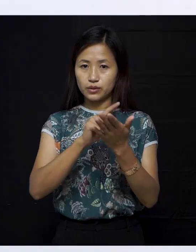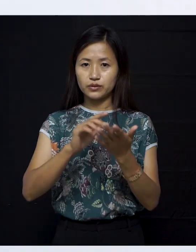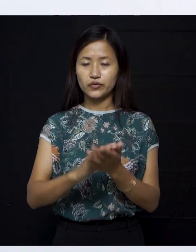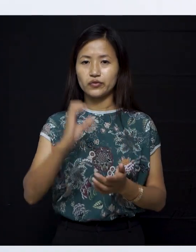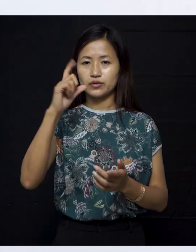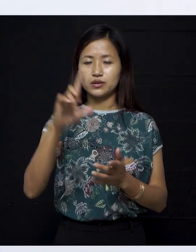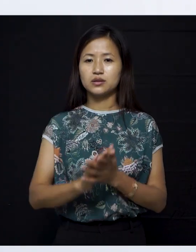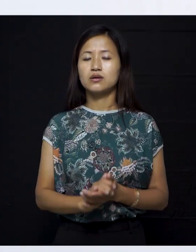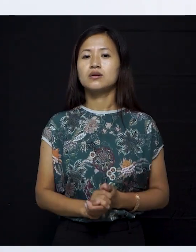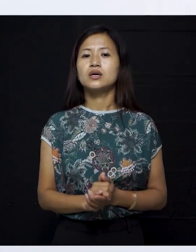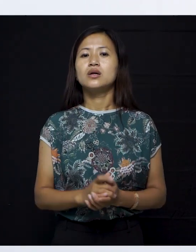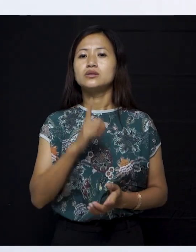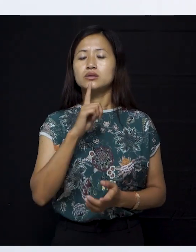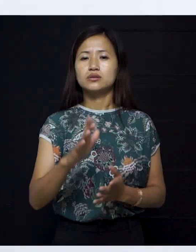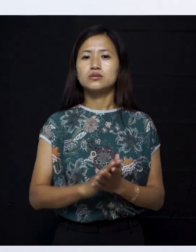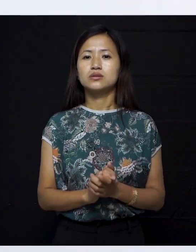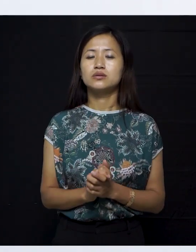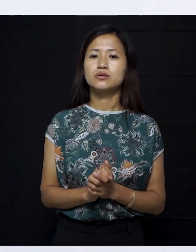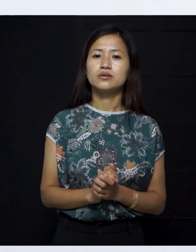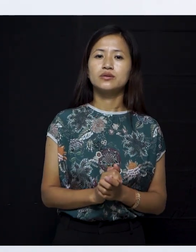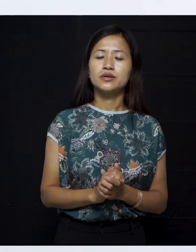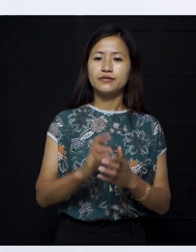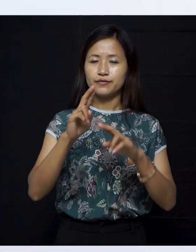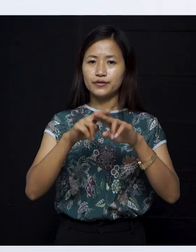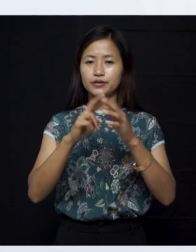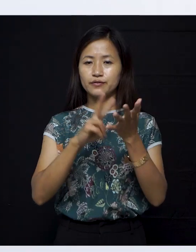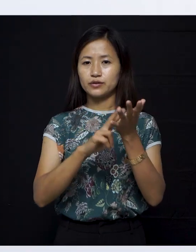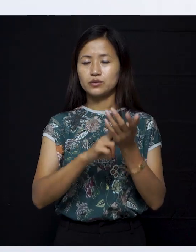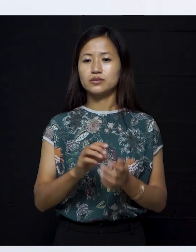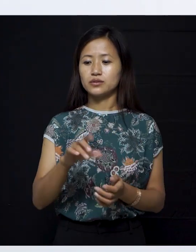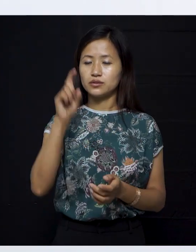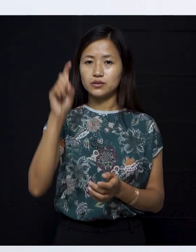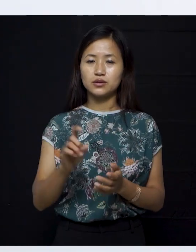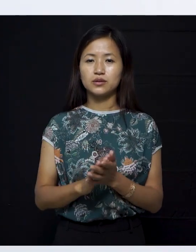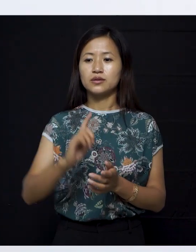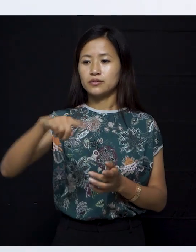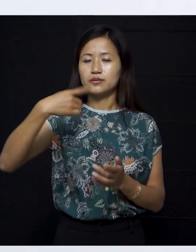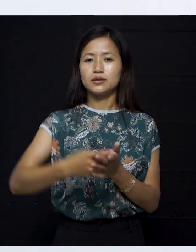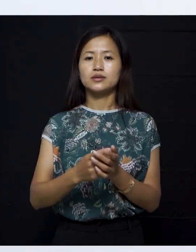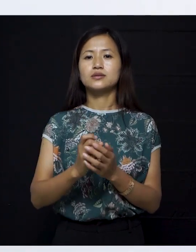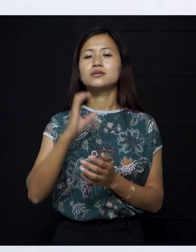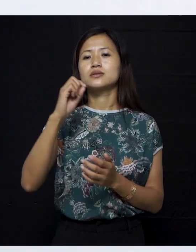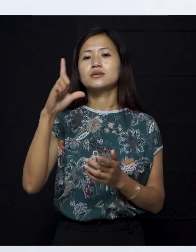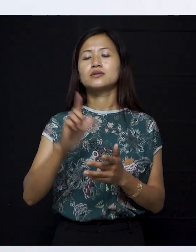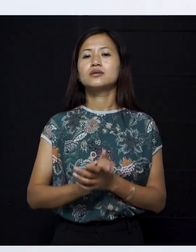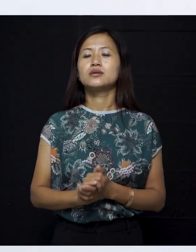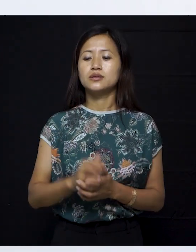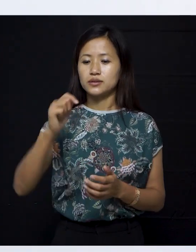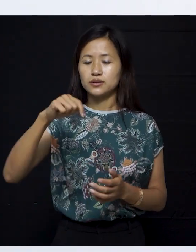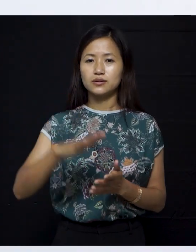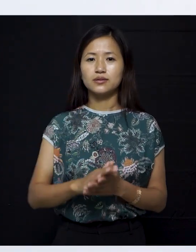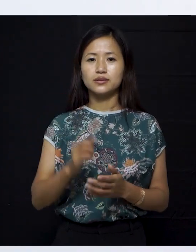class, I've already told you that finite verbs will be needed in your next classes, and so this